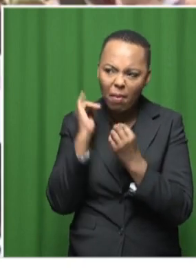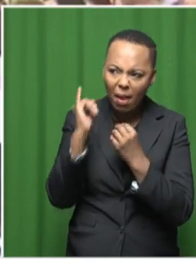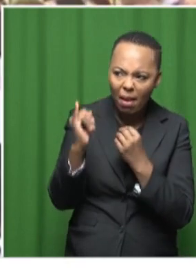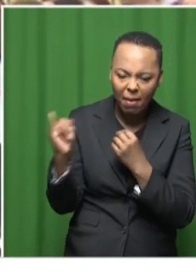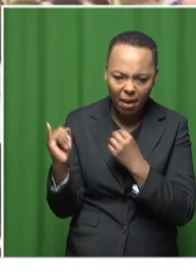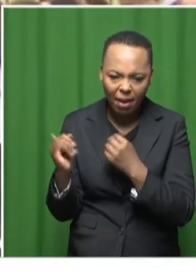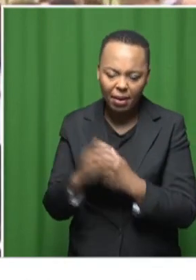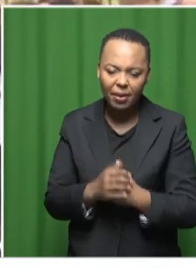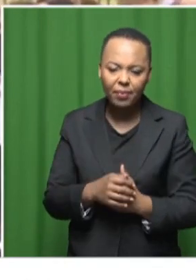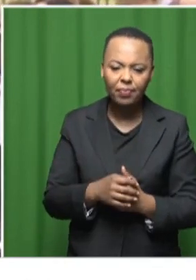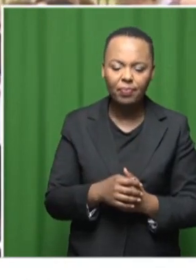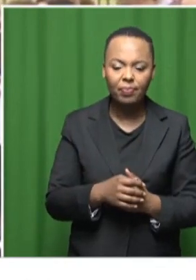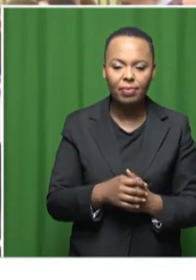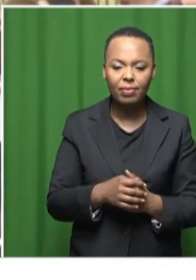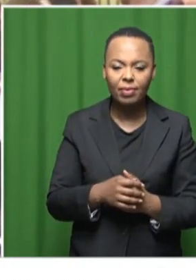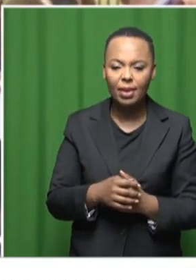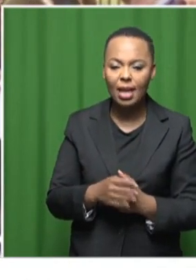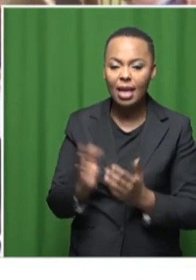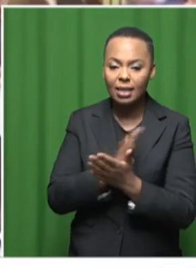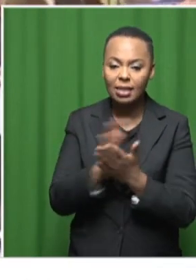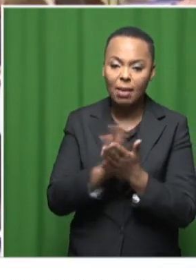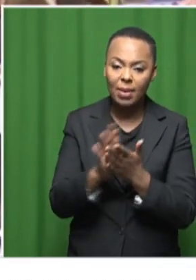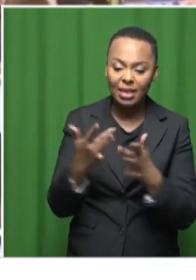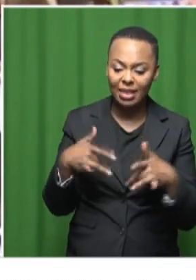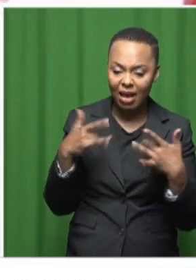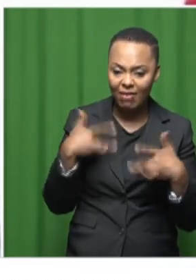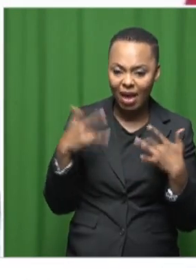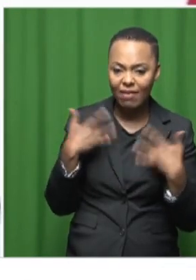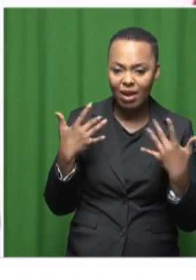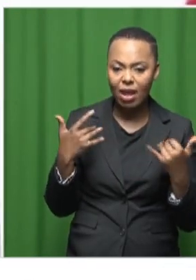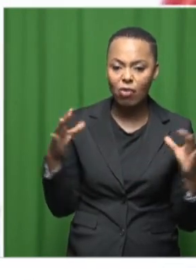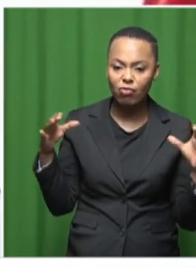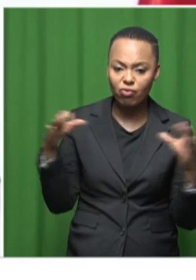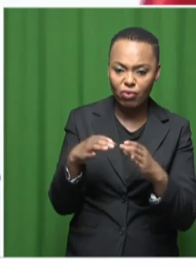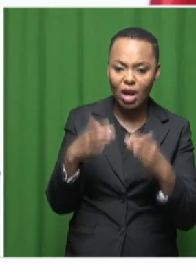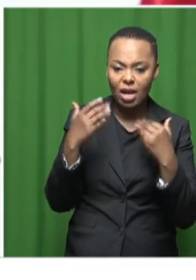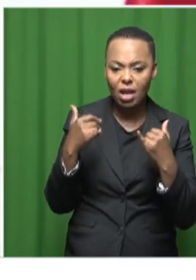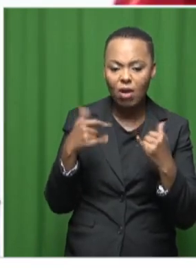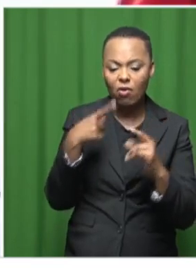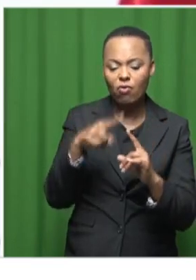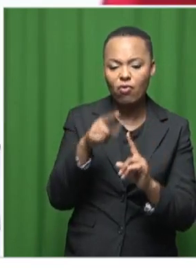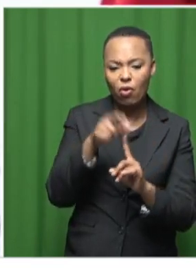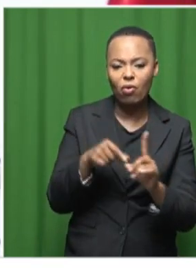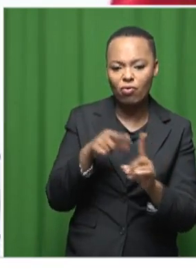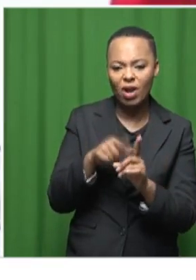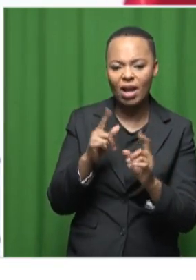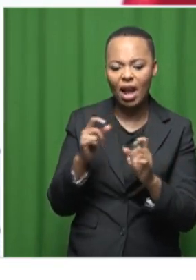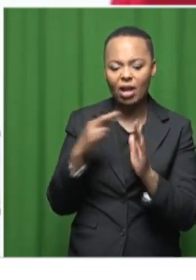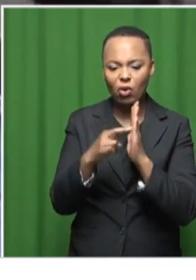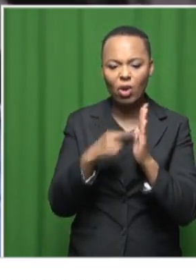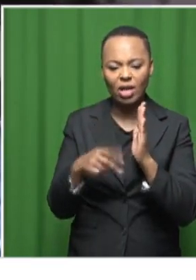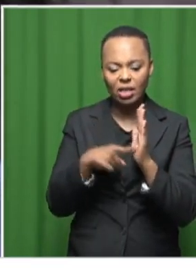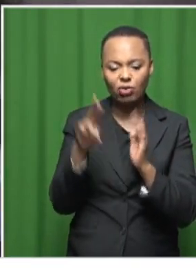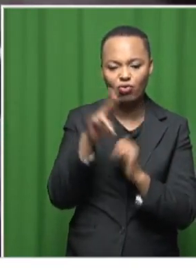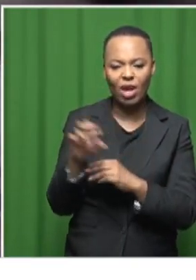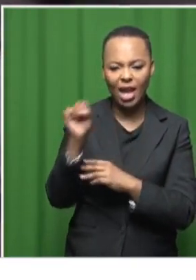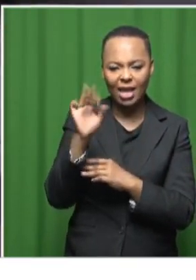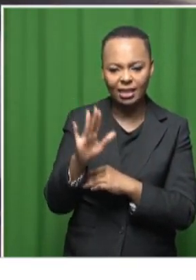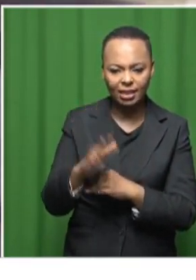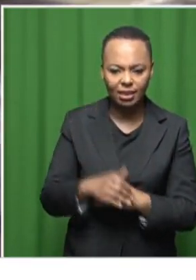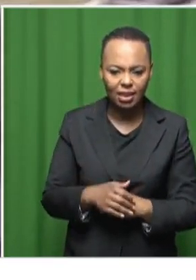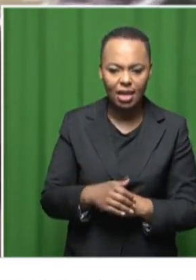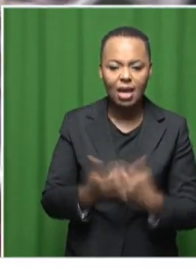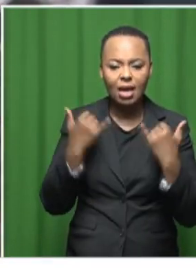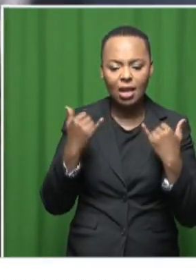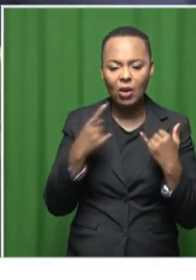unhinged. Some of the survivors went on to organize a youth-led movement for tighter gun regulations in the United States, which has